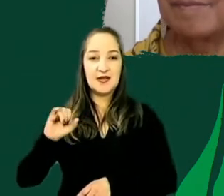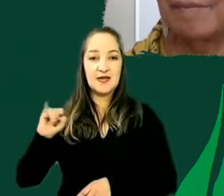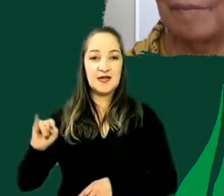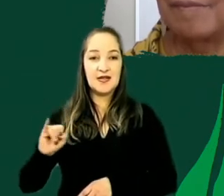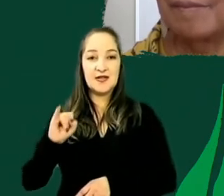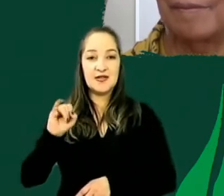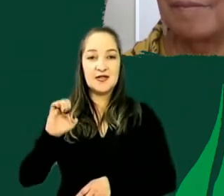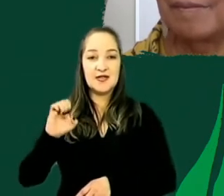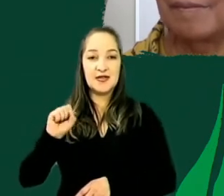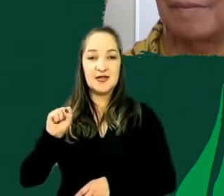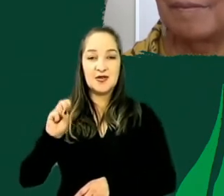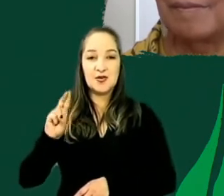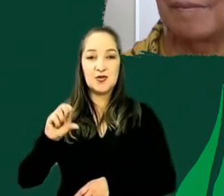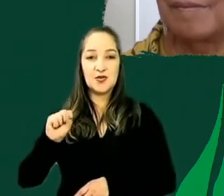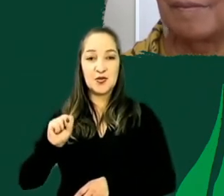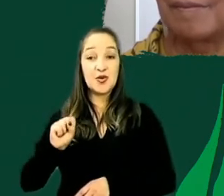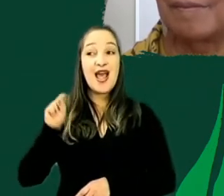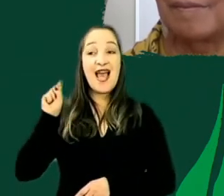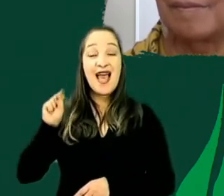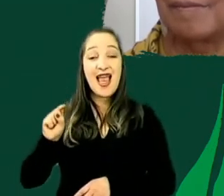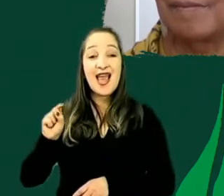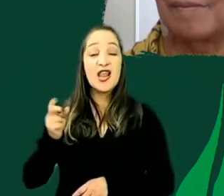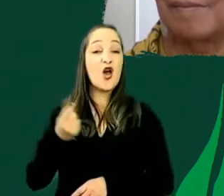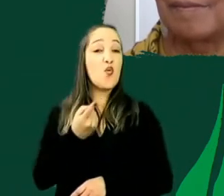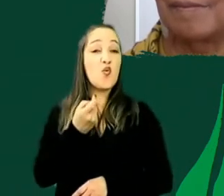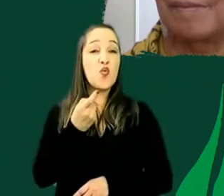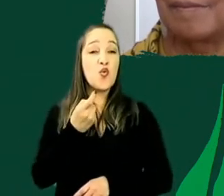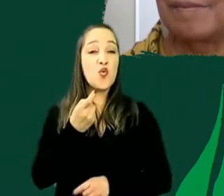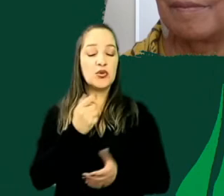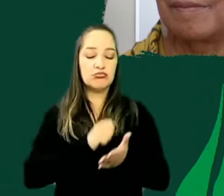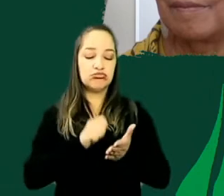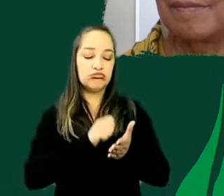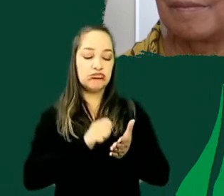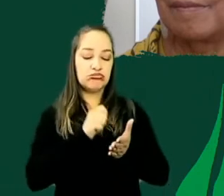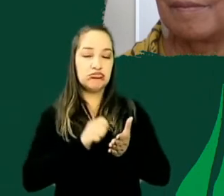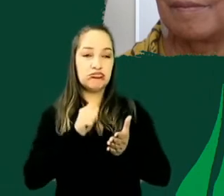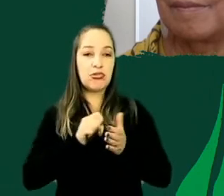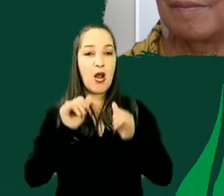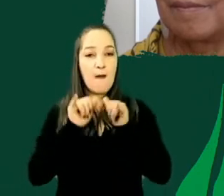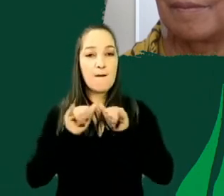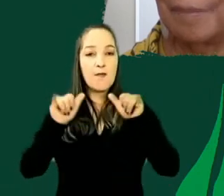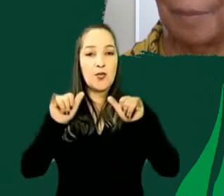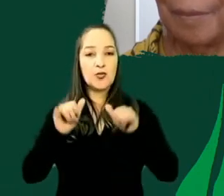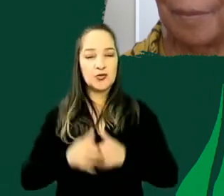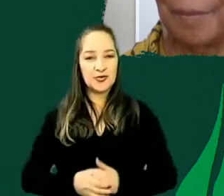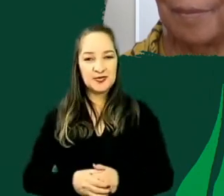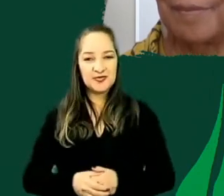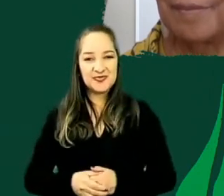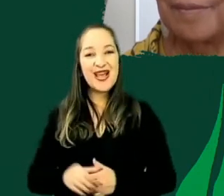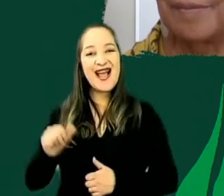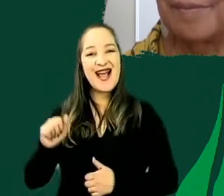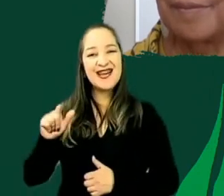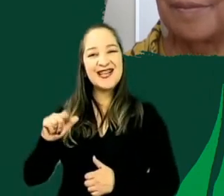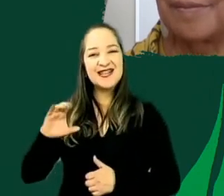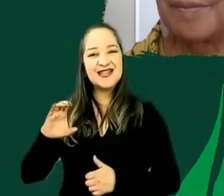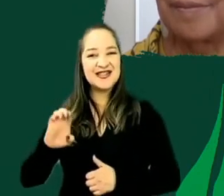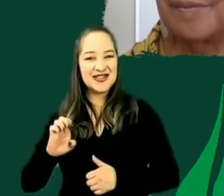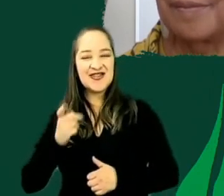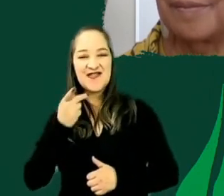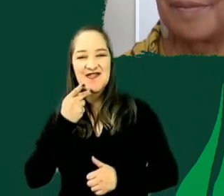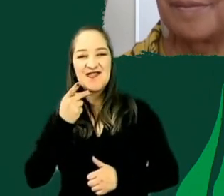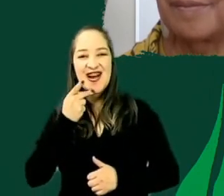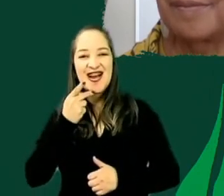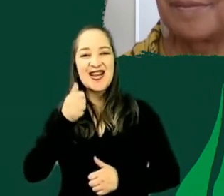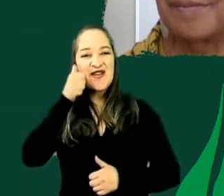When Alice talks about the writers from the South, when these writers write in